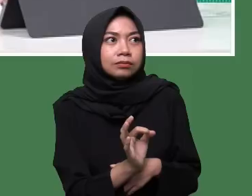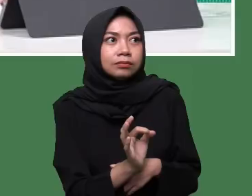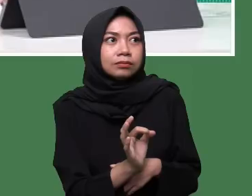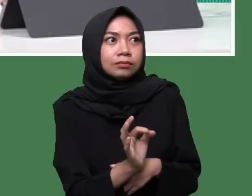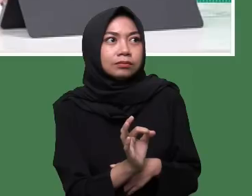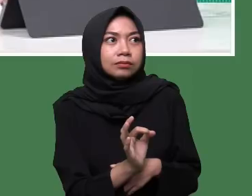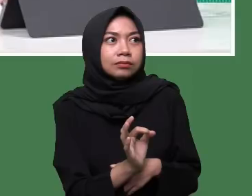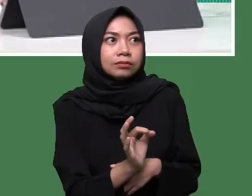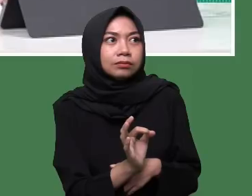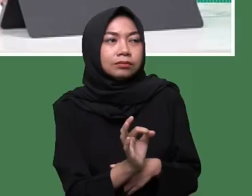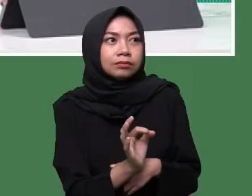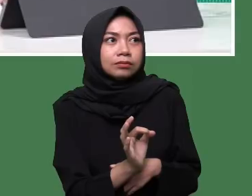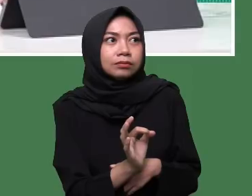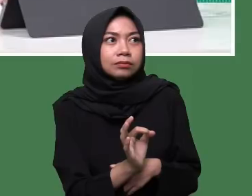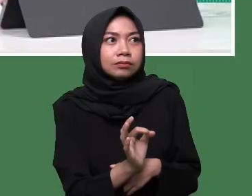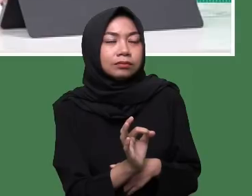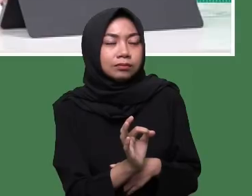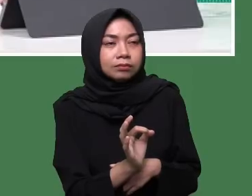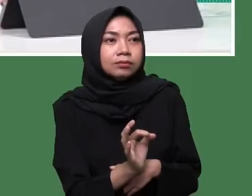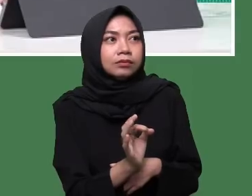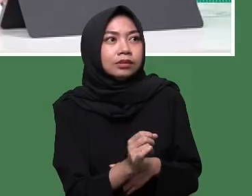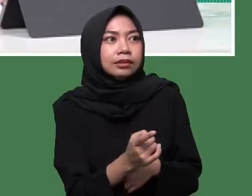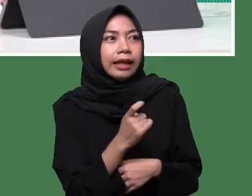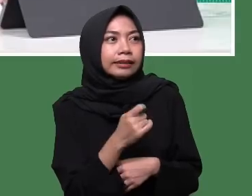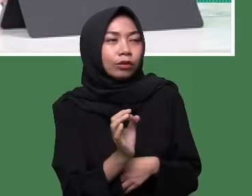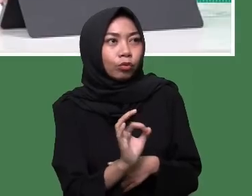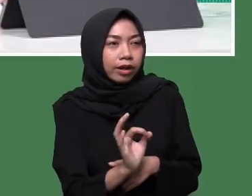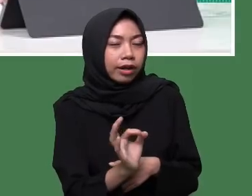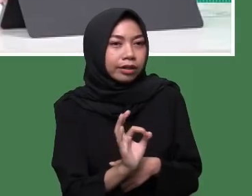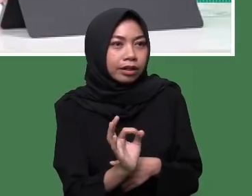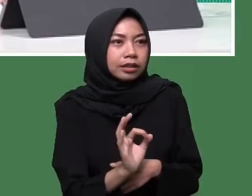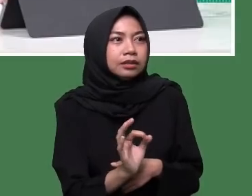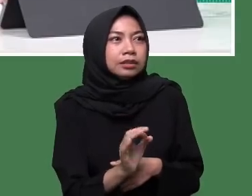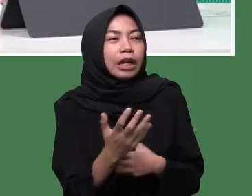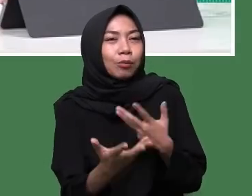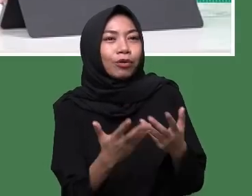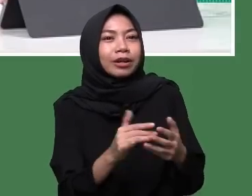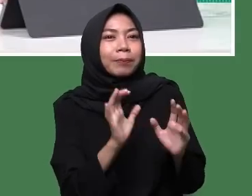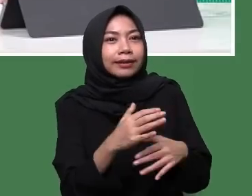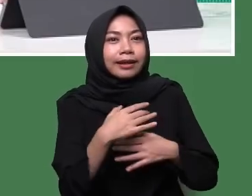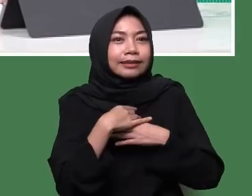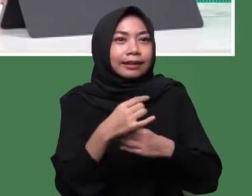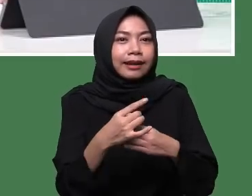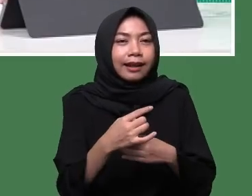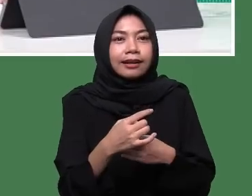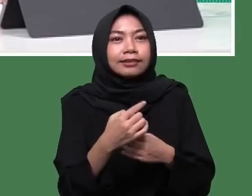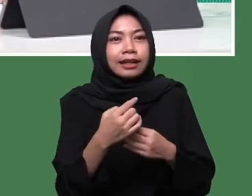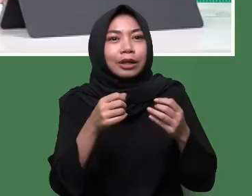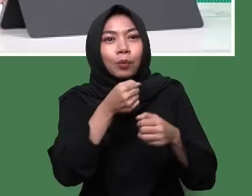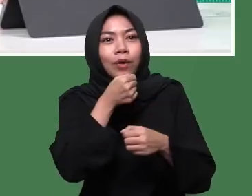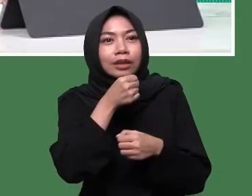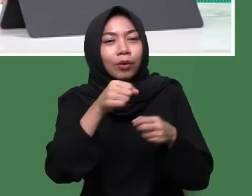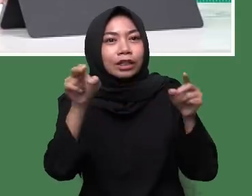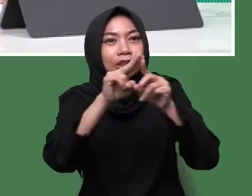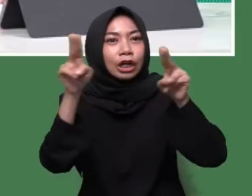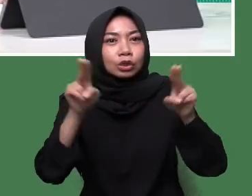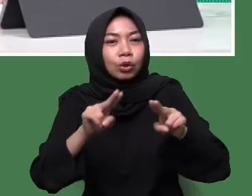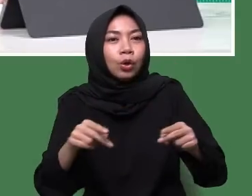then we'll call it the end. But I think we certainly there's a lot of interest, as you can see from the international media, on